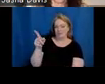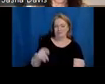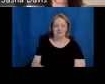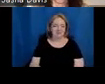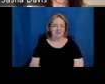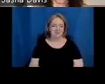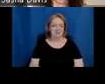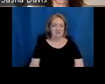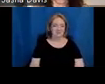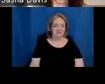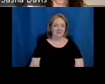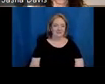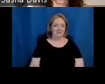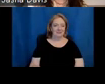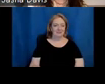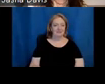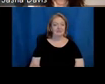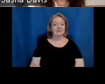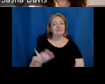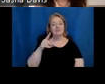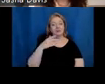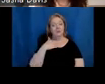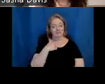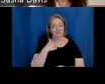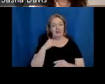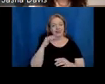And also in the dining room, there is